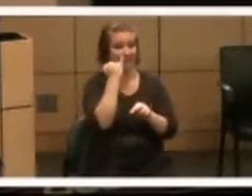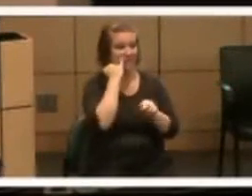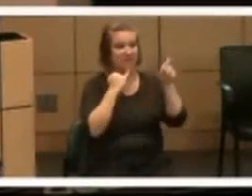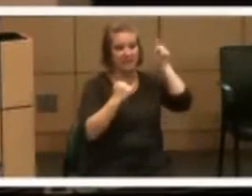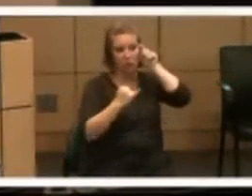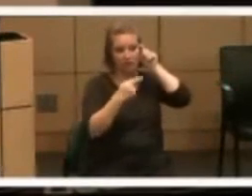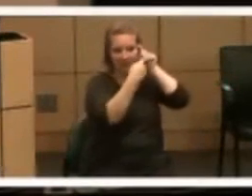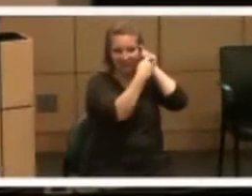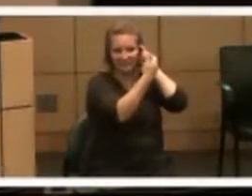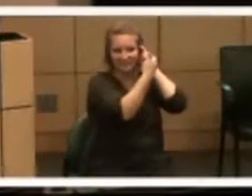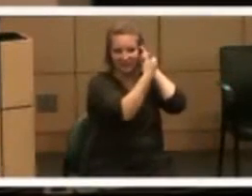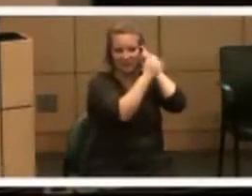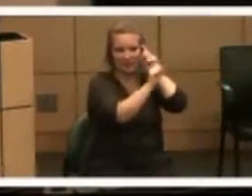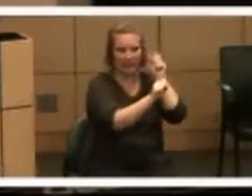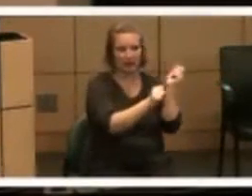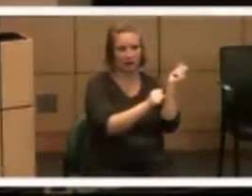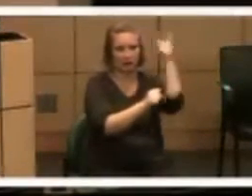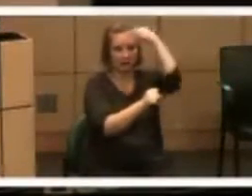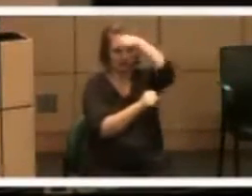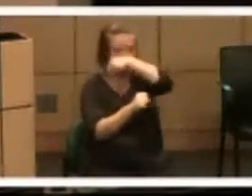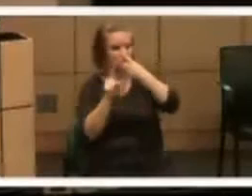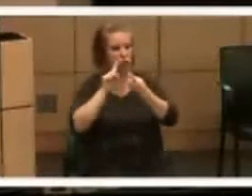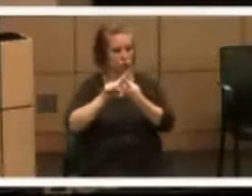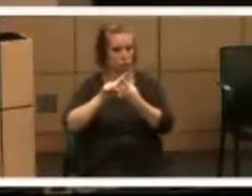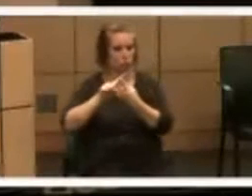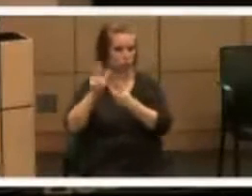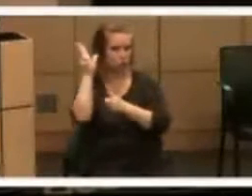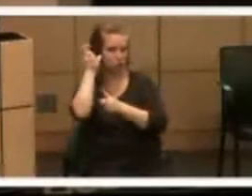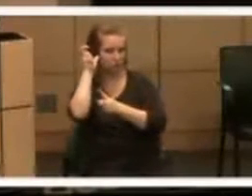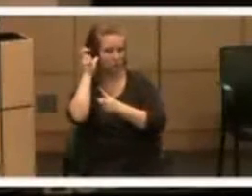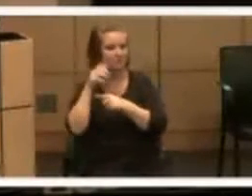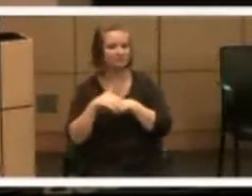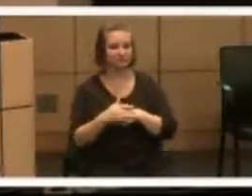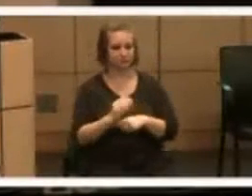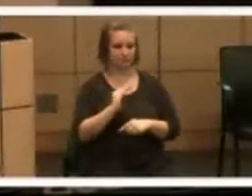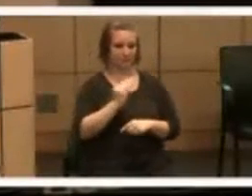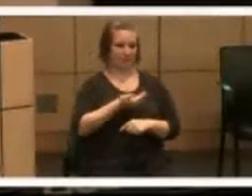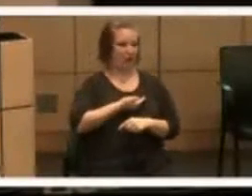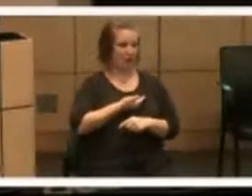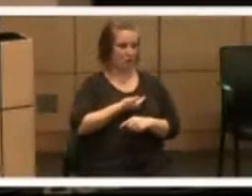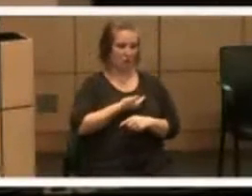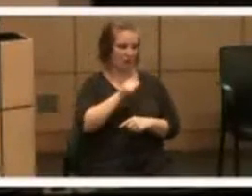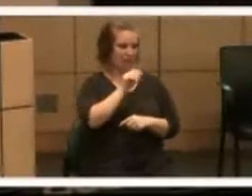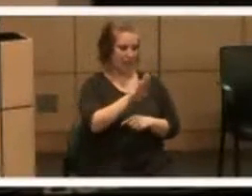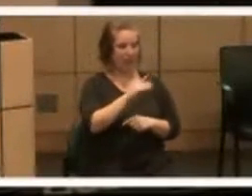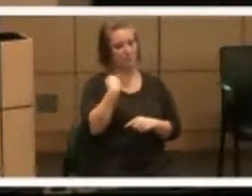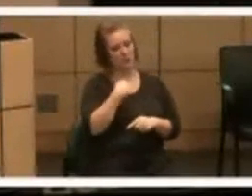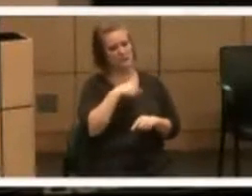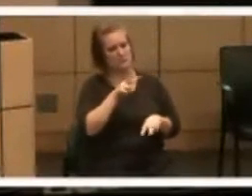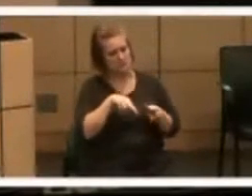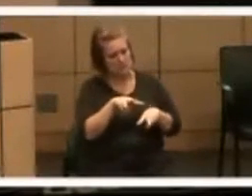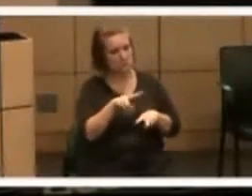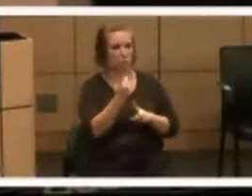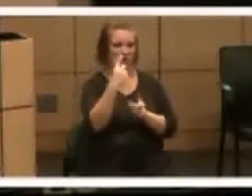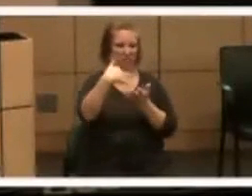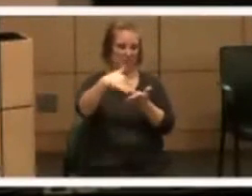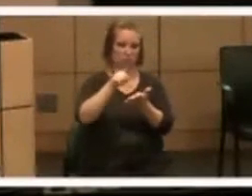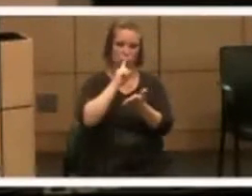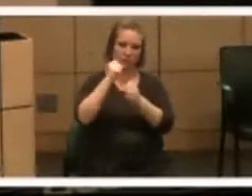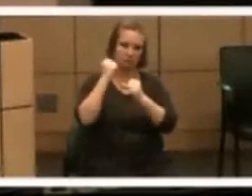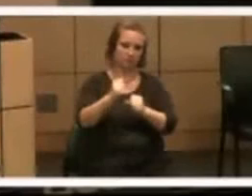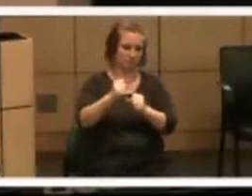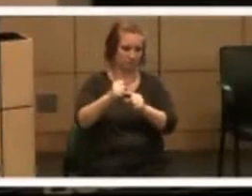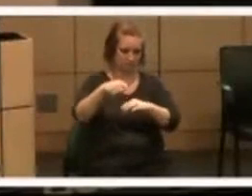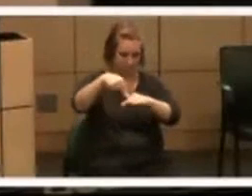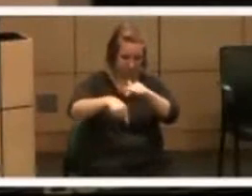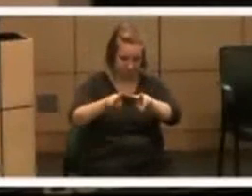You know, we certainly haven't looked at that in our lab. One study's looked at that. You know, it introduces a lot of, you